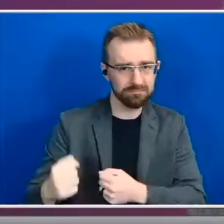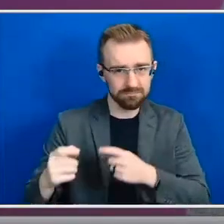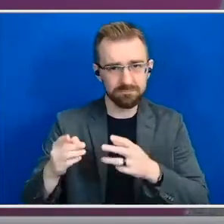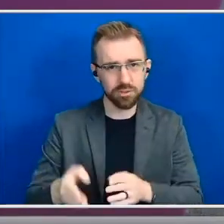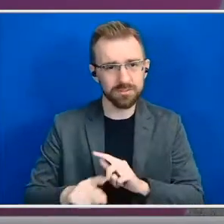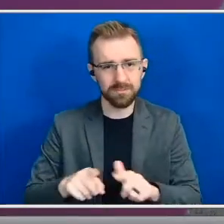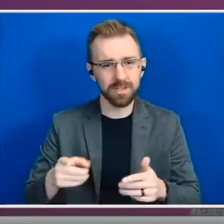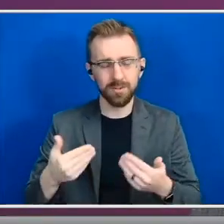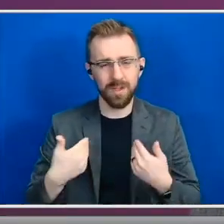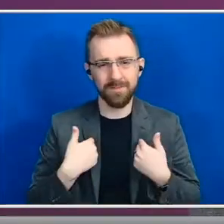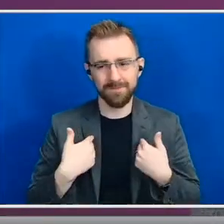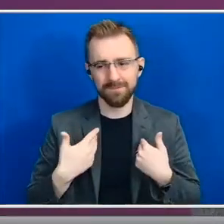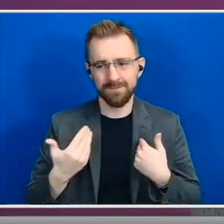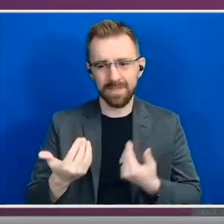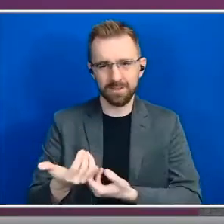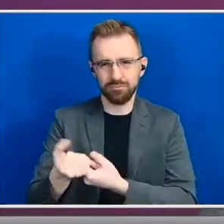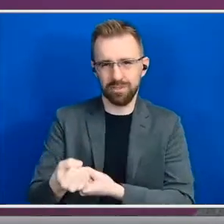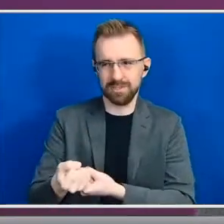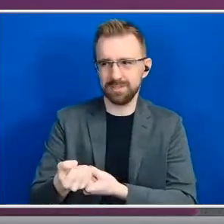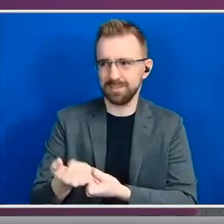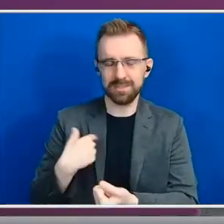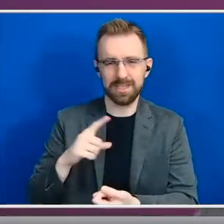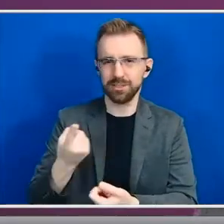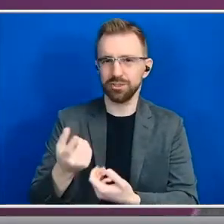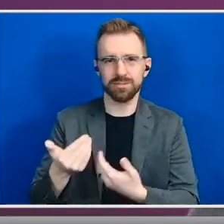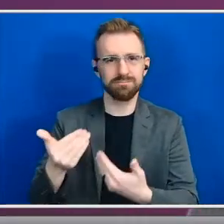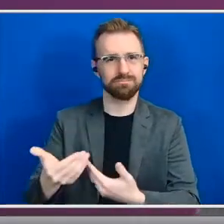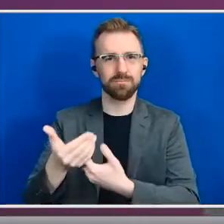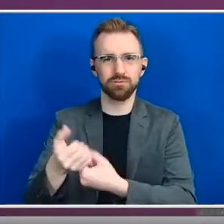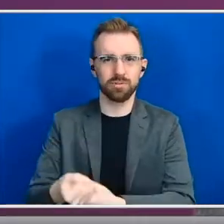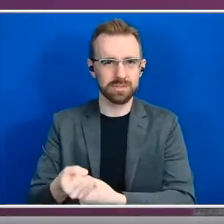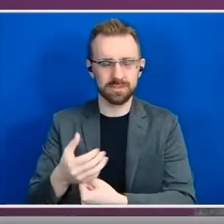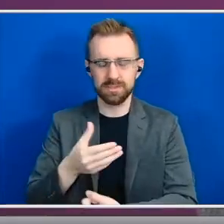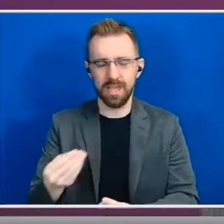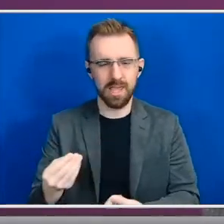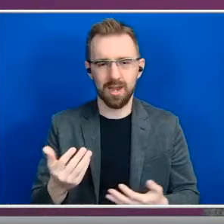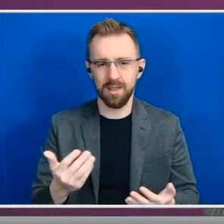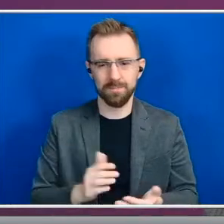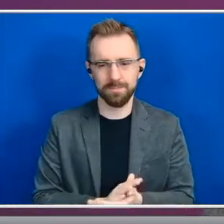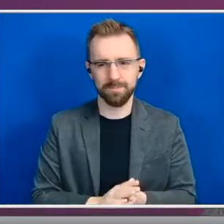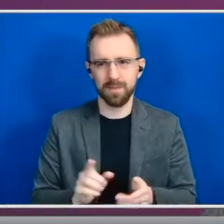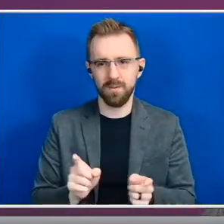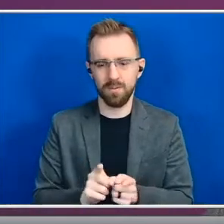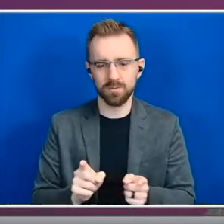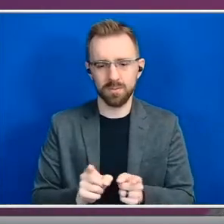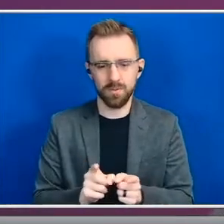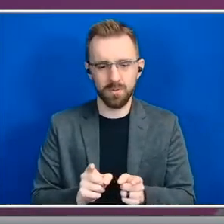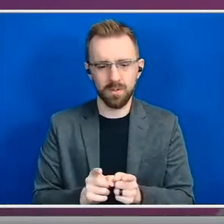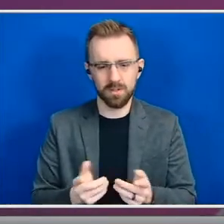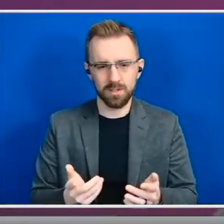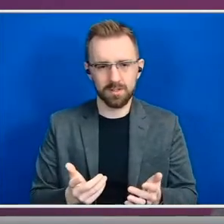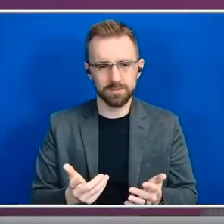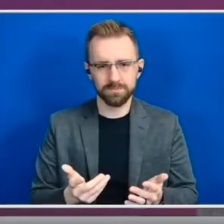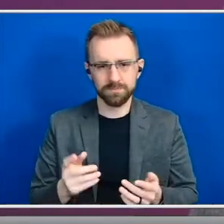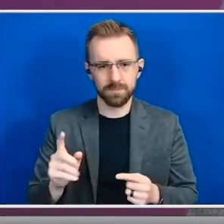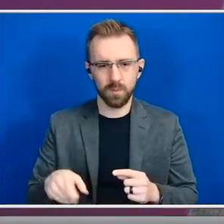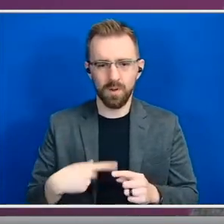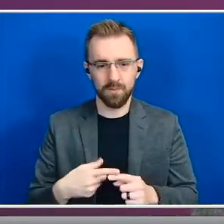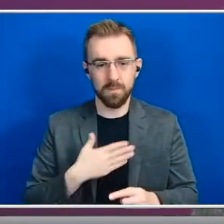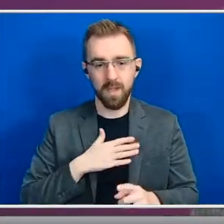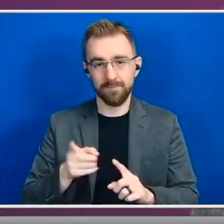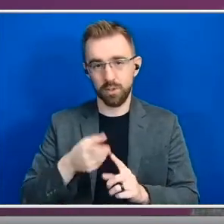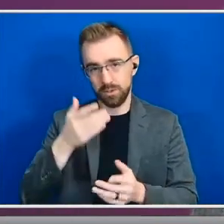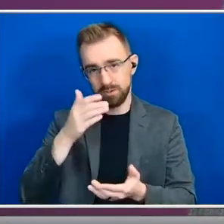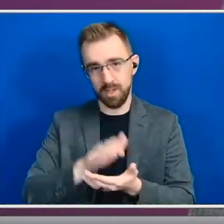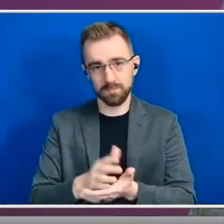was trust. I just trusted, and also, when my first husband died, I wasn't